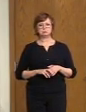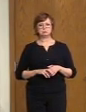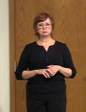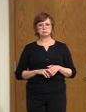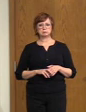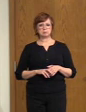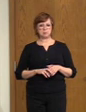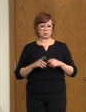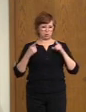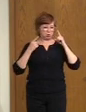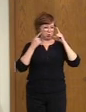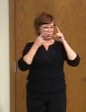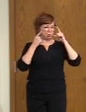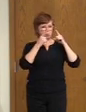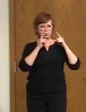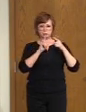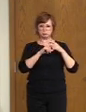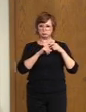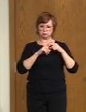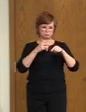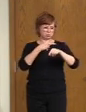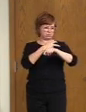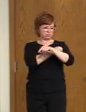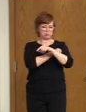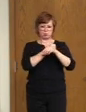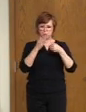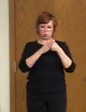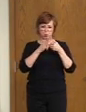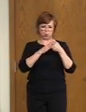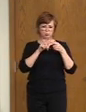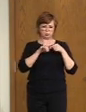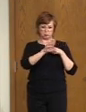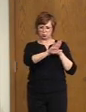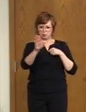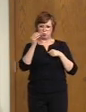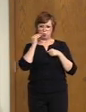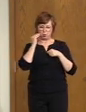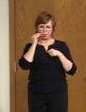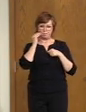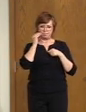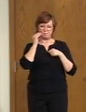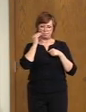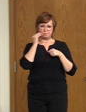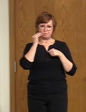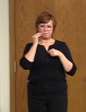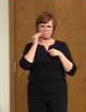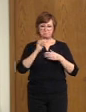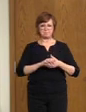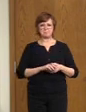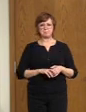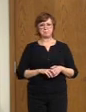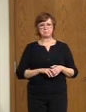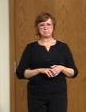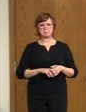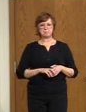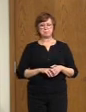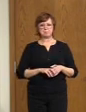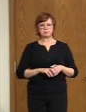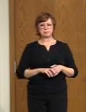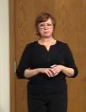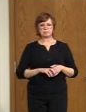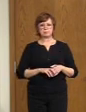provide the vaccine as close to home as possible for people within any limitations